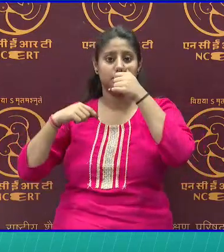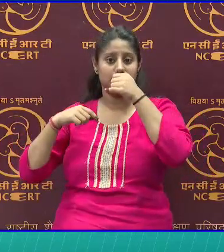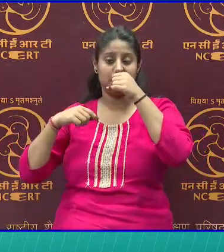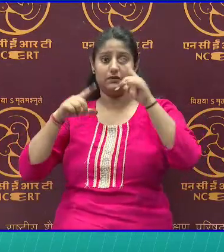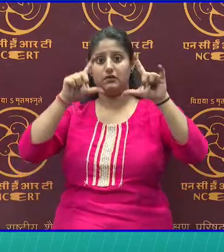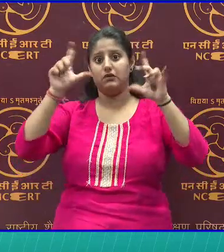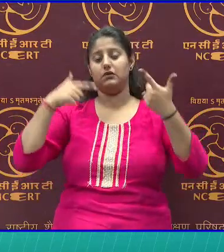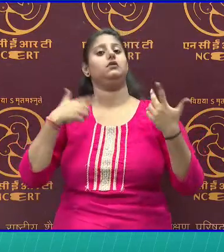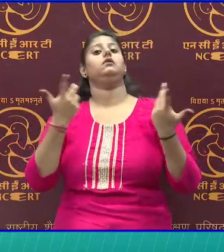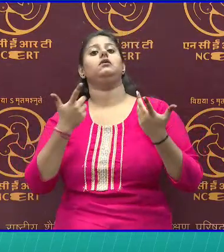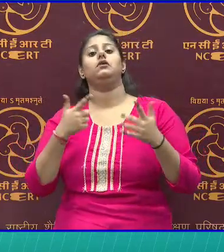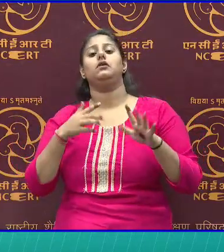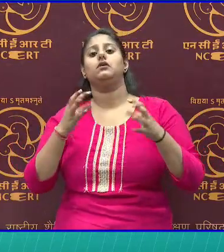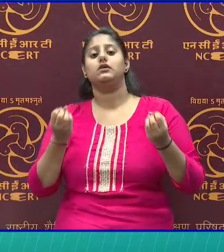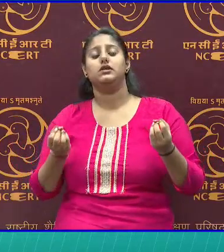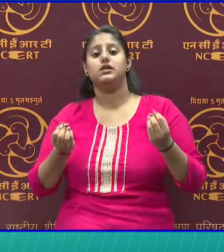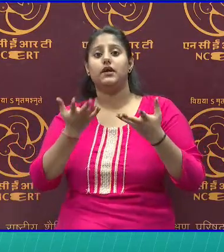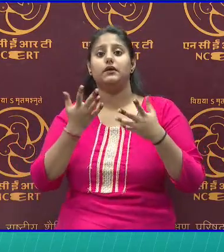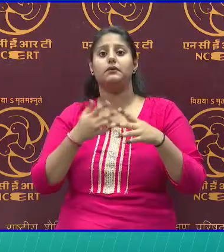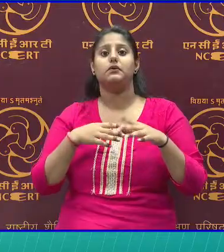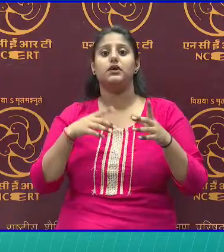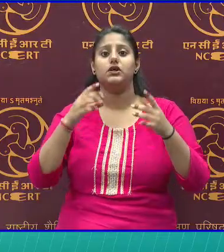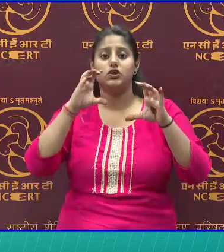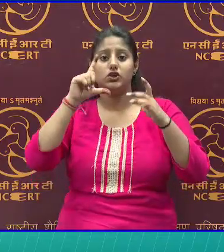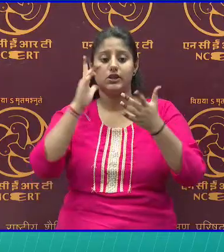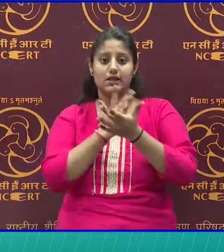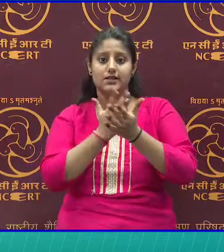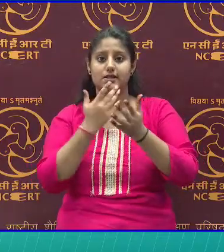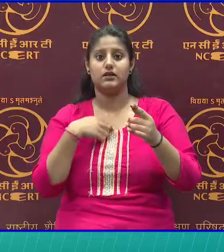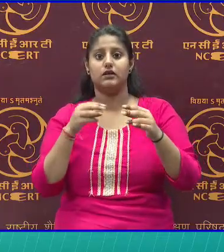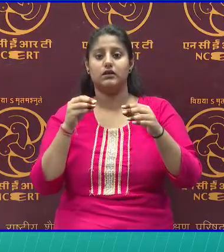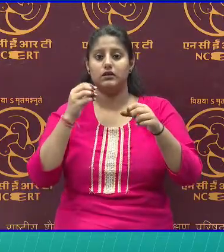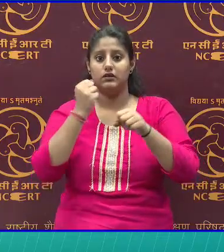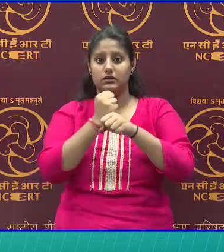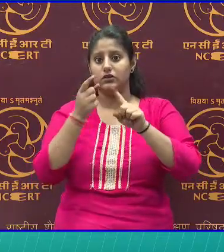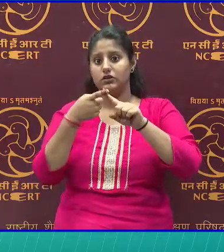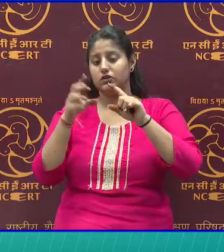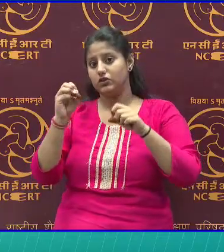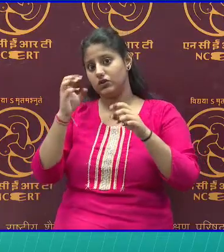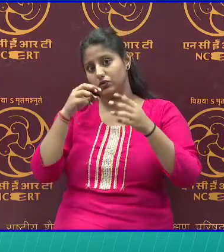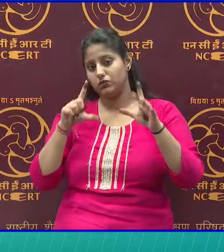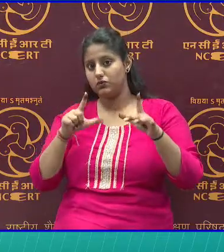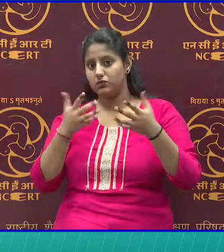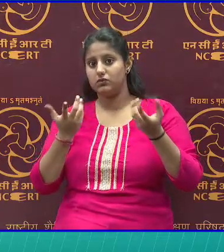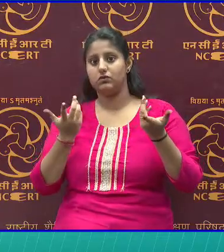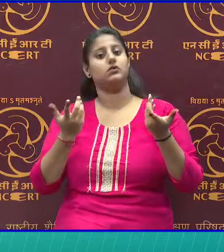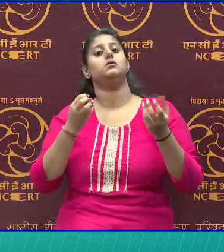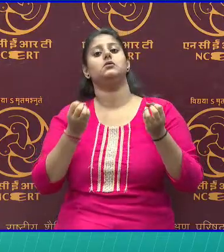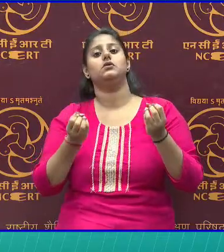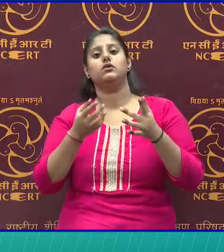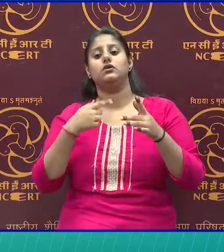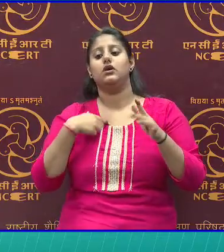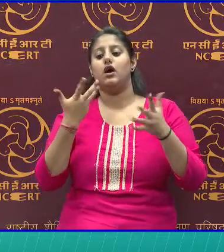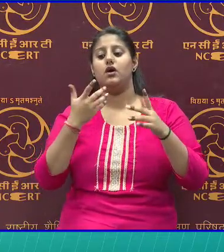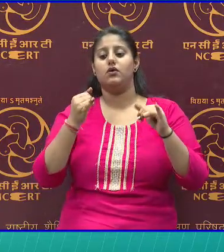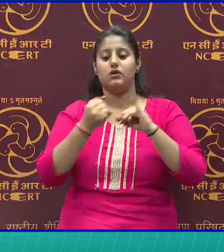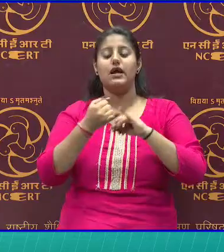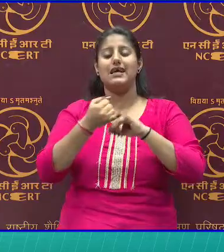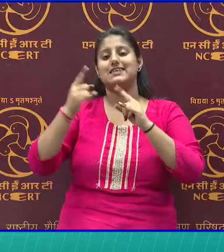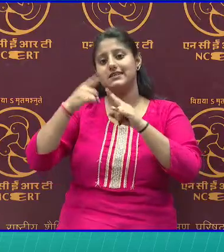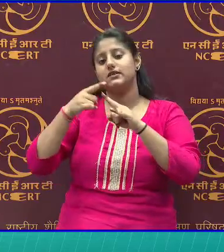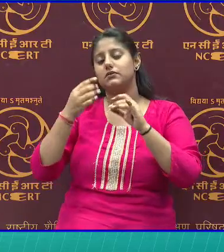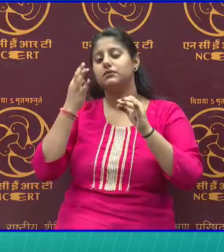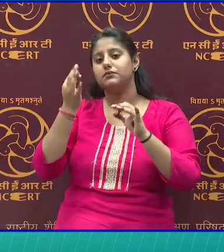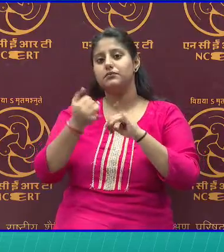through this is a beginning of the chapter on geography and then other about the in the social science